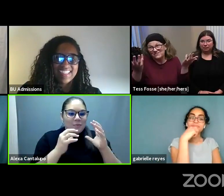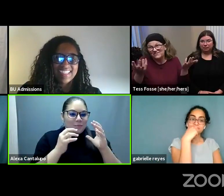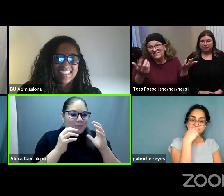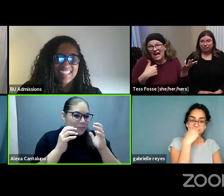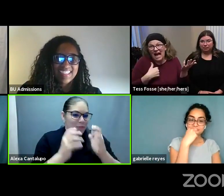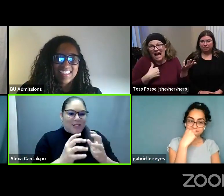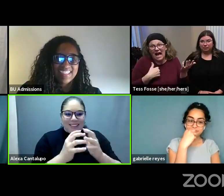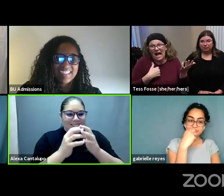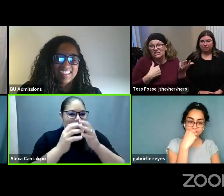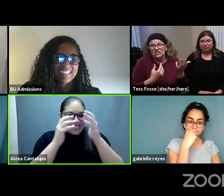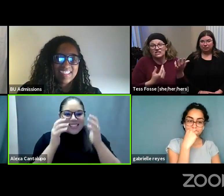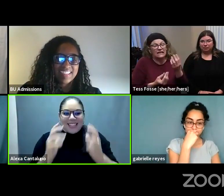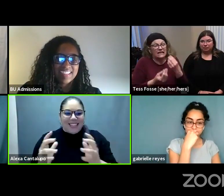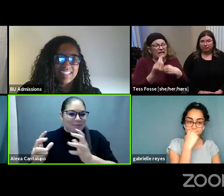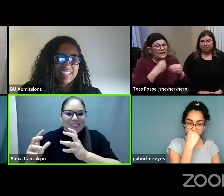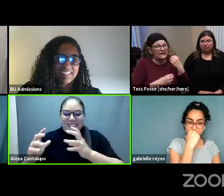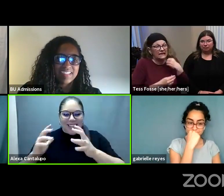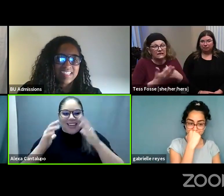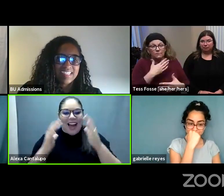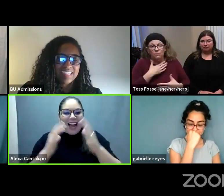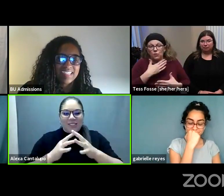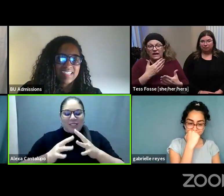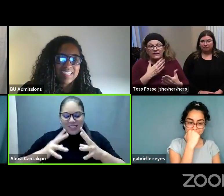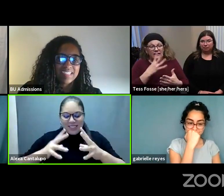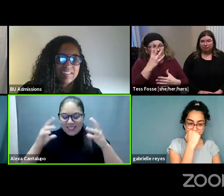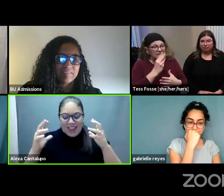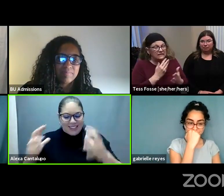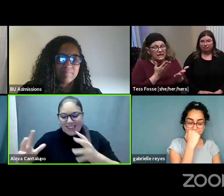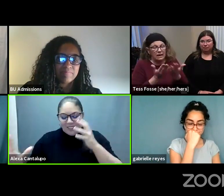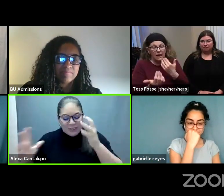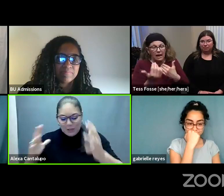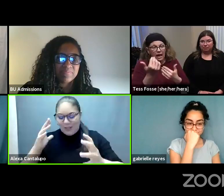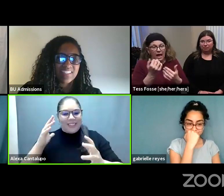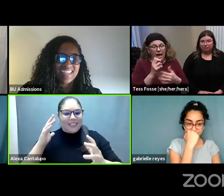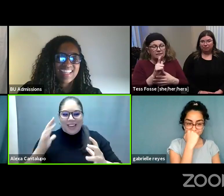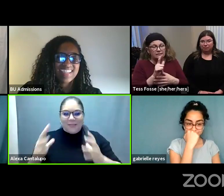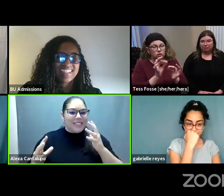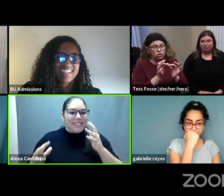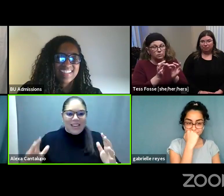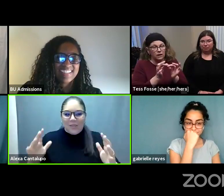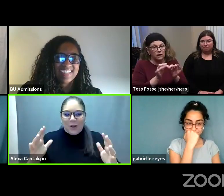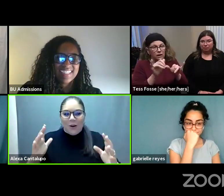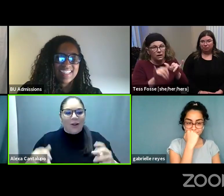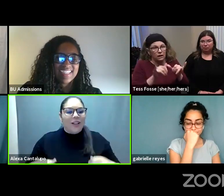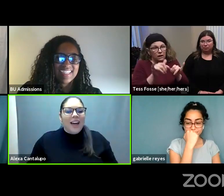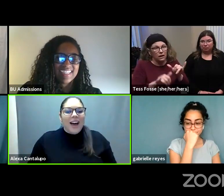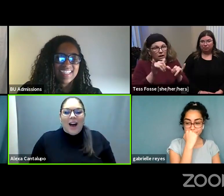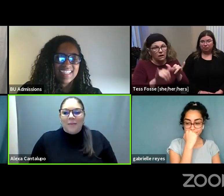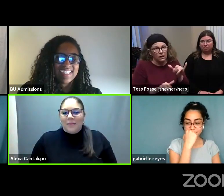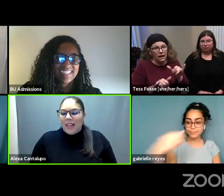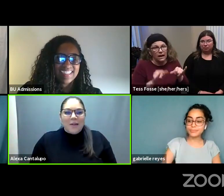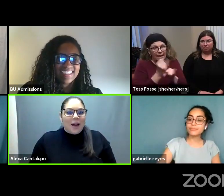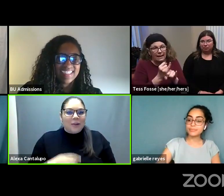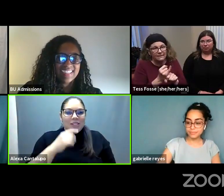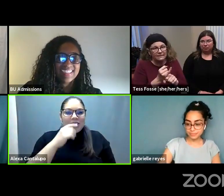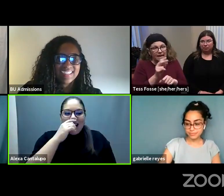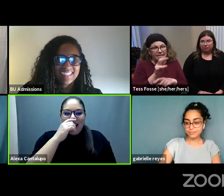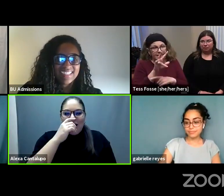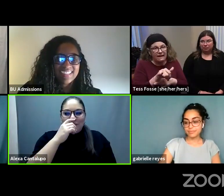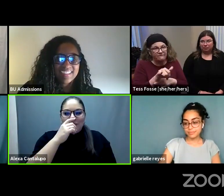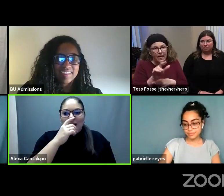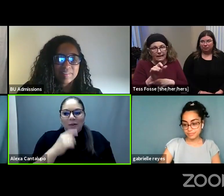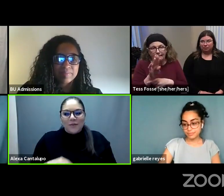eat, breathe, sleep, like I just, ASL, interpreting, campus, Navy Hall, lab